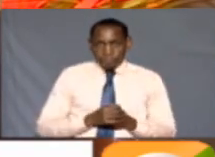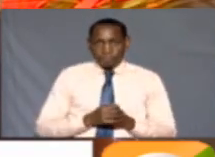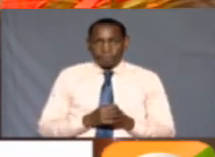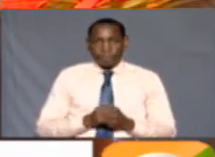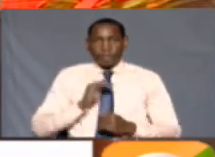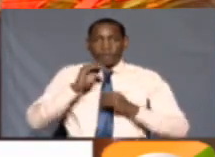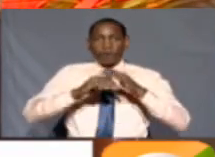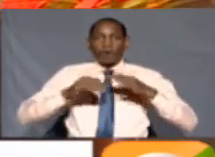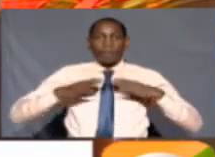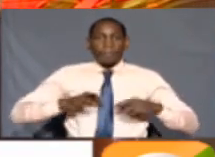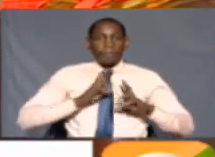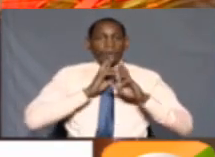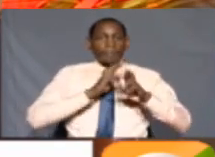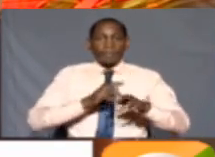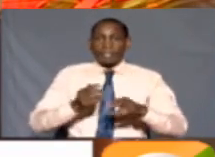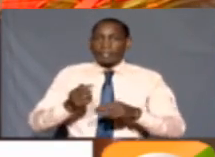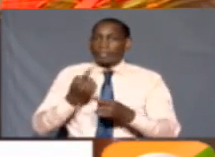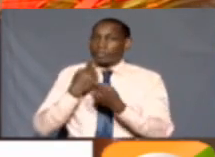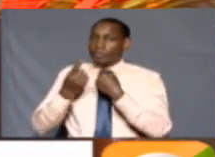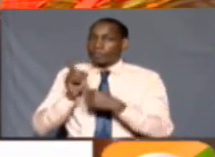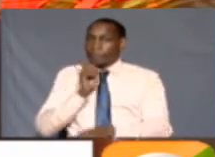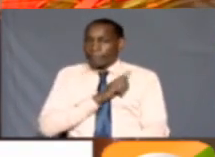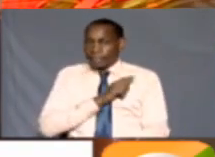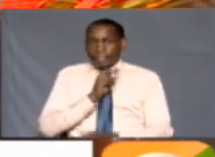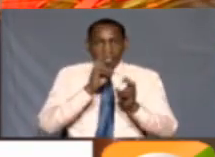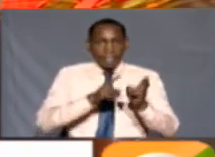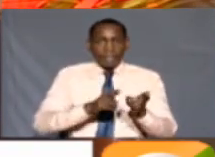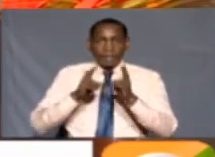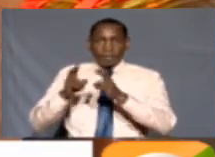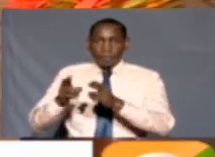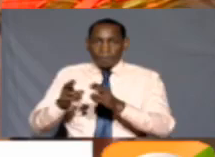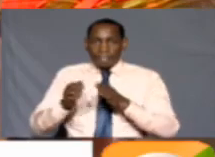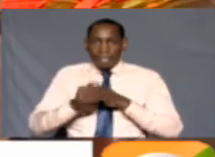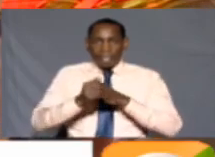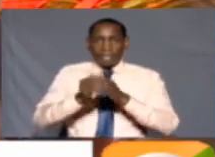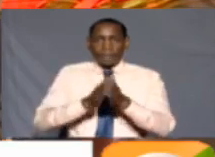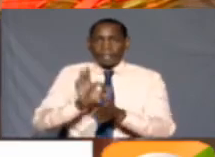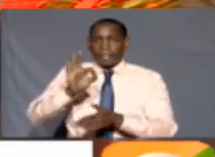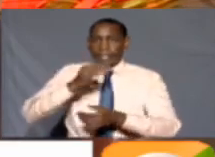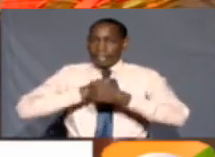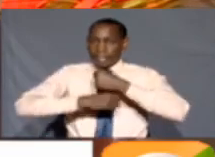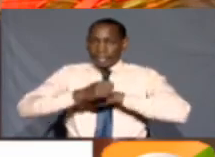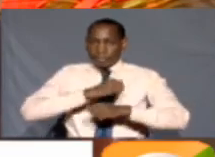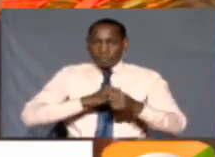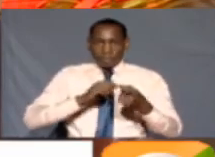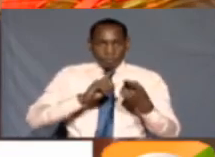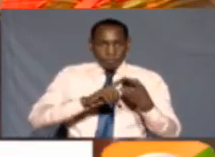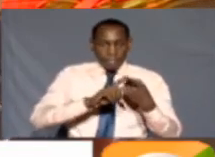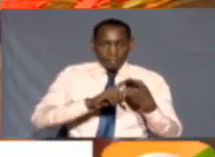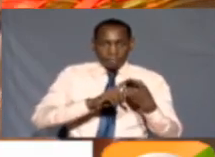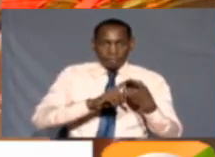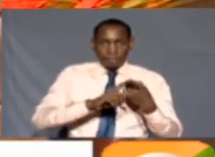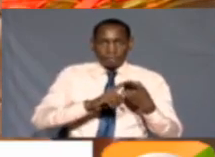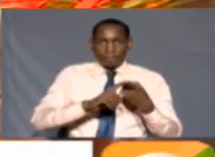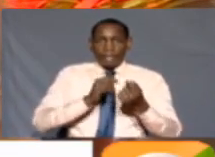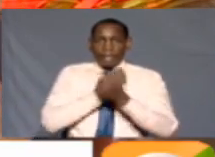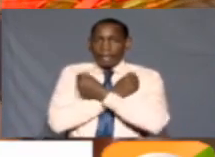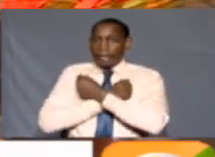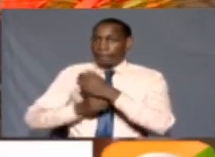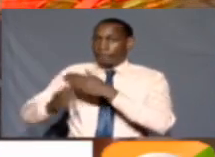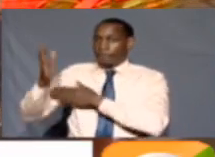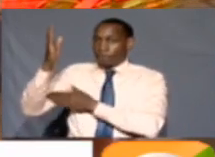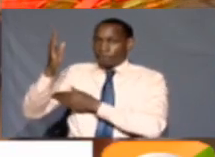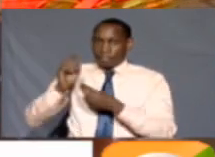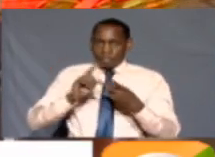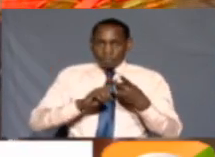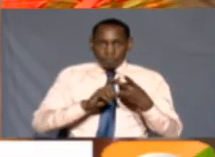All the whistleblowers that I've spoken to are usually propelled by three things. They are propelled by the love of God.